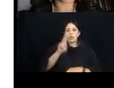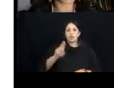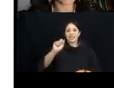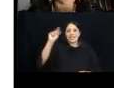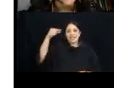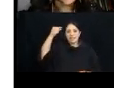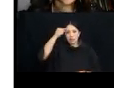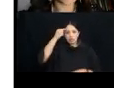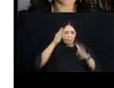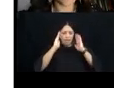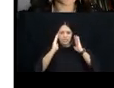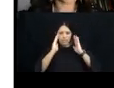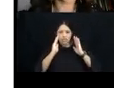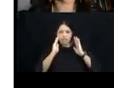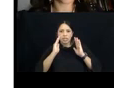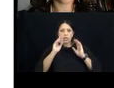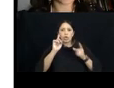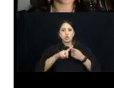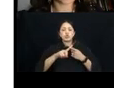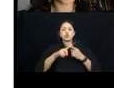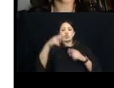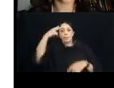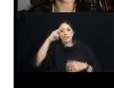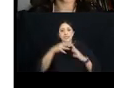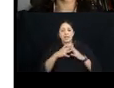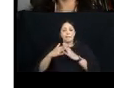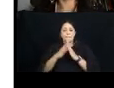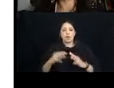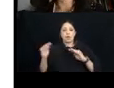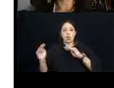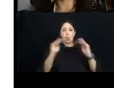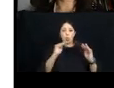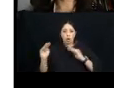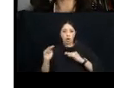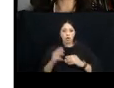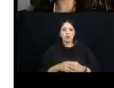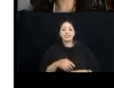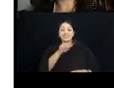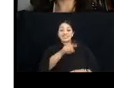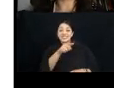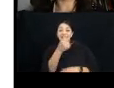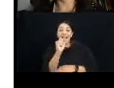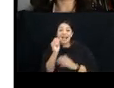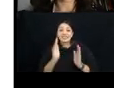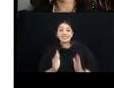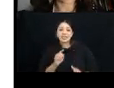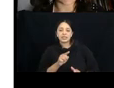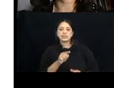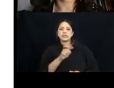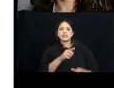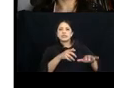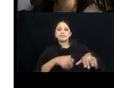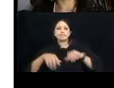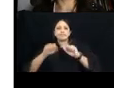the Mexican-American War, which is the Treaty of Guadalupe Hidalgo. And here, this activist is reclaiming our access to that